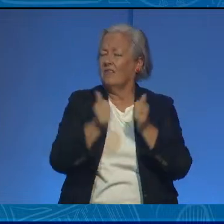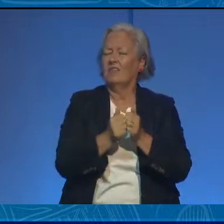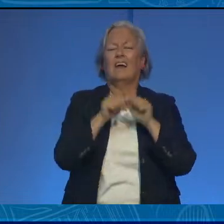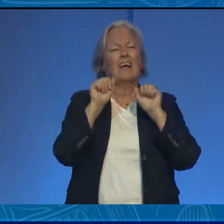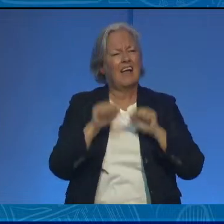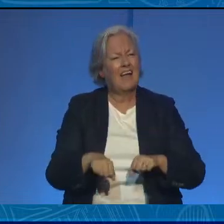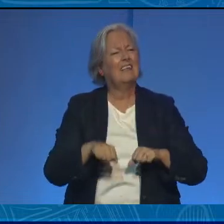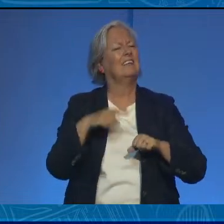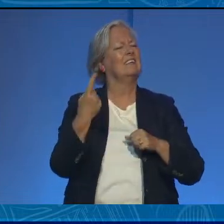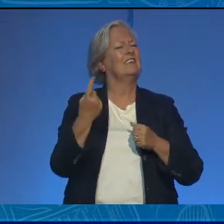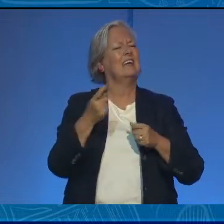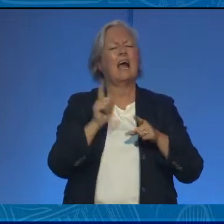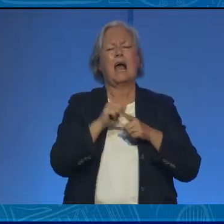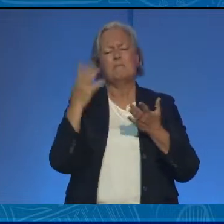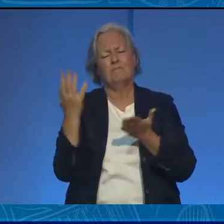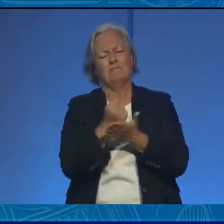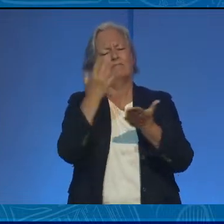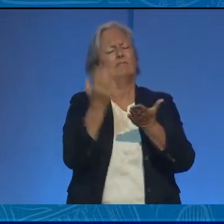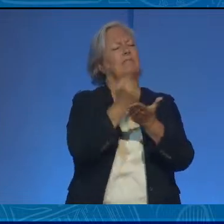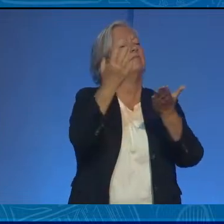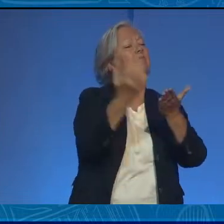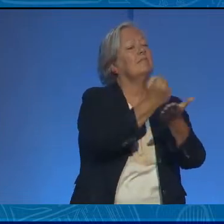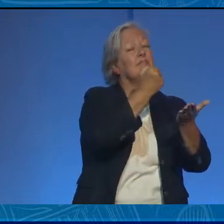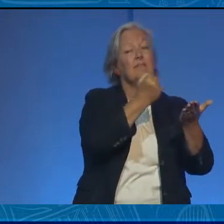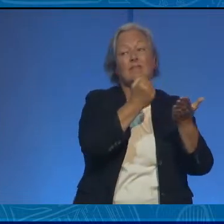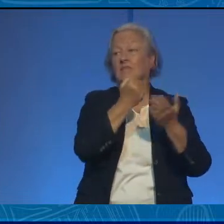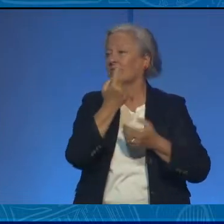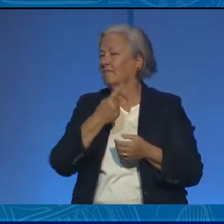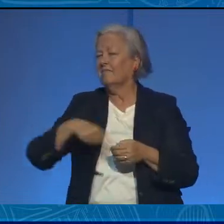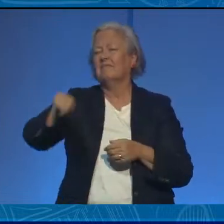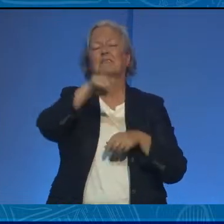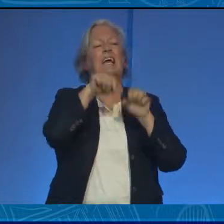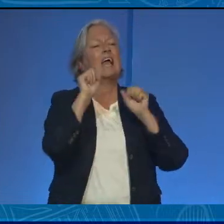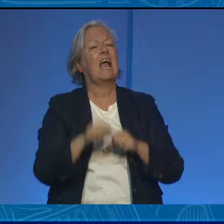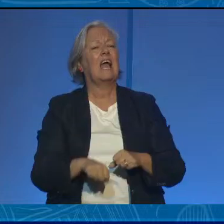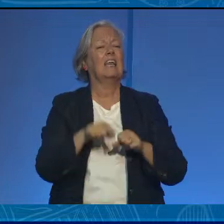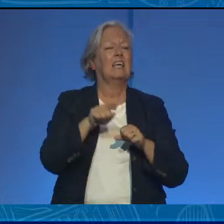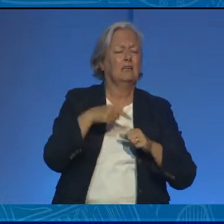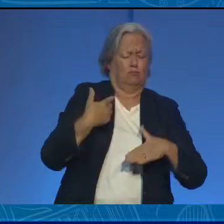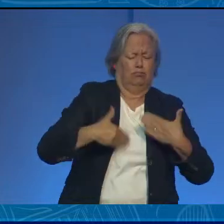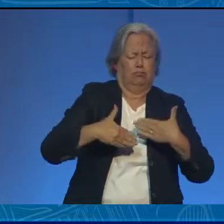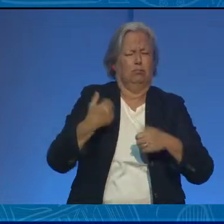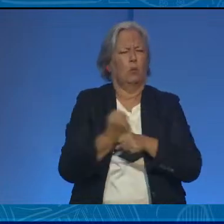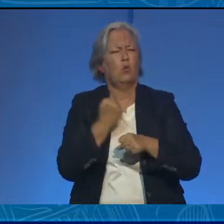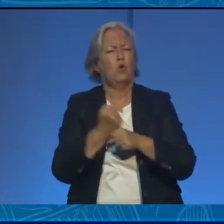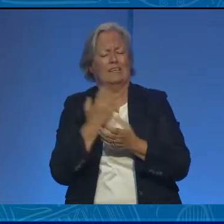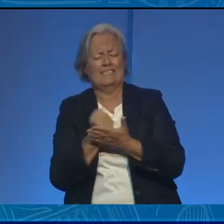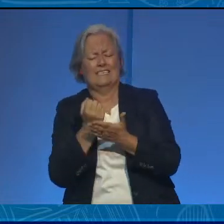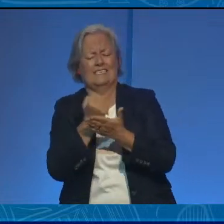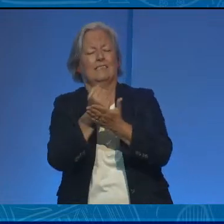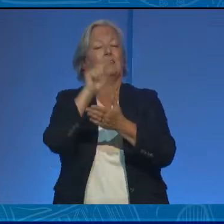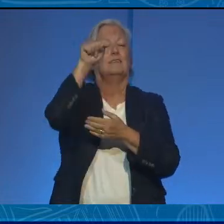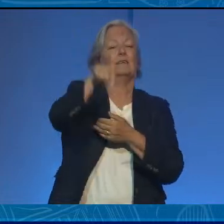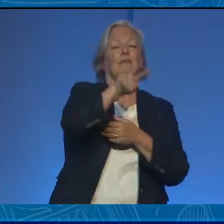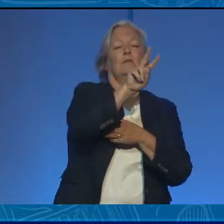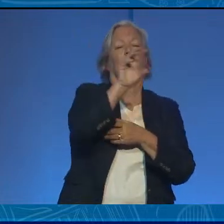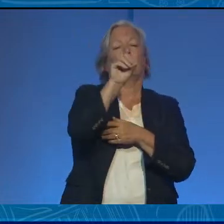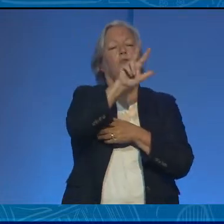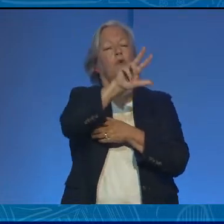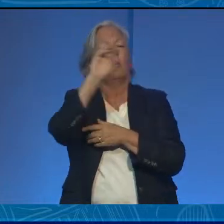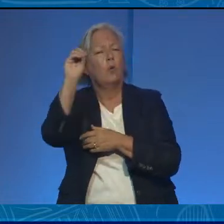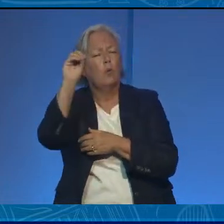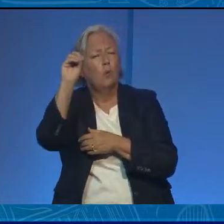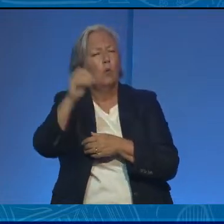triumph over perils. Together, we can surge to 2030 towards an inclusive, sustainable, and